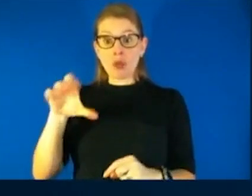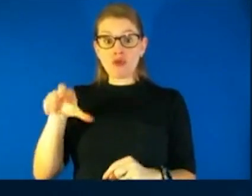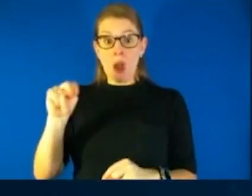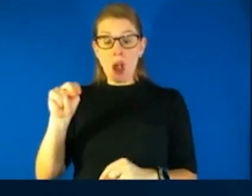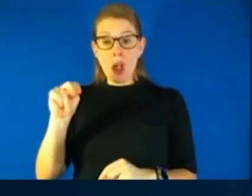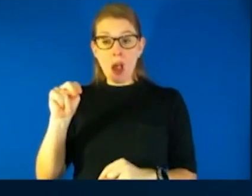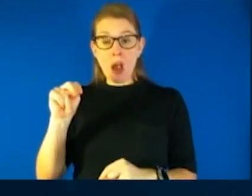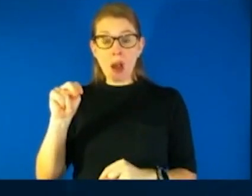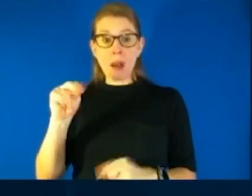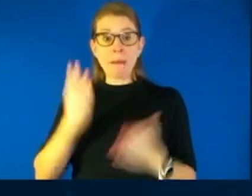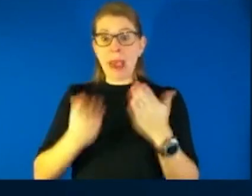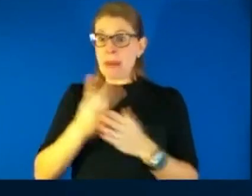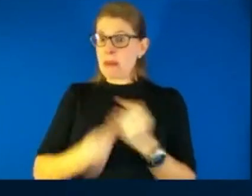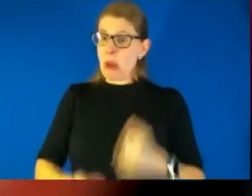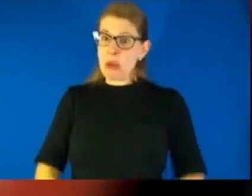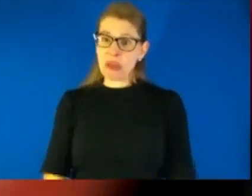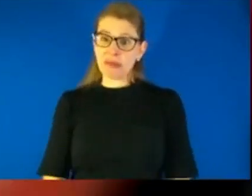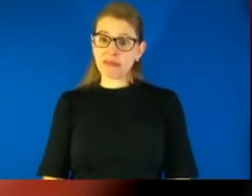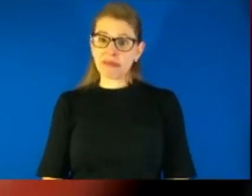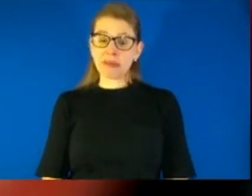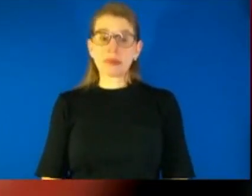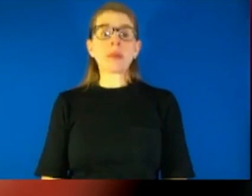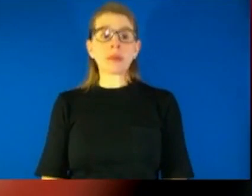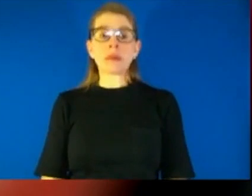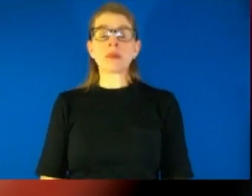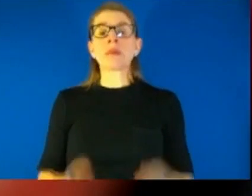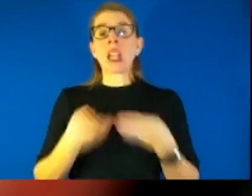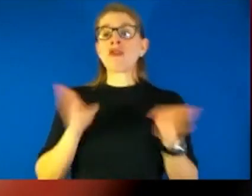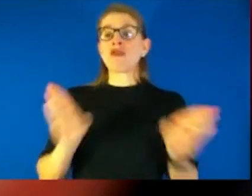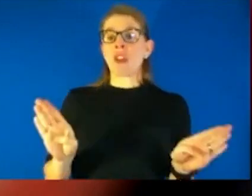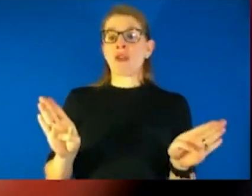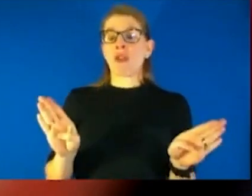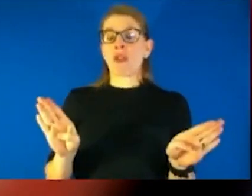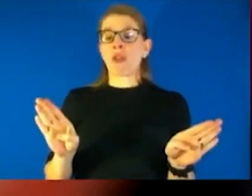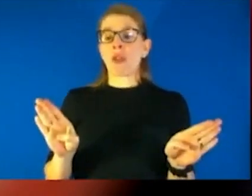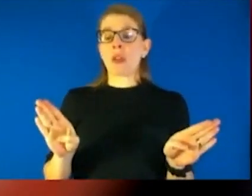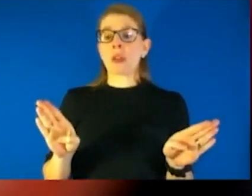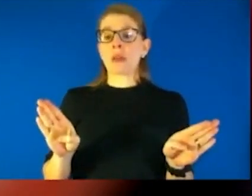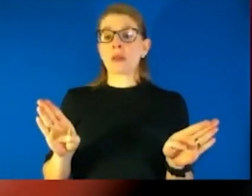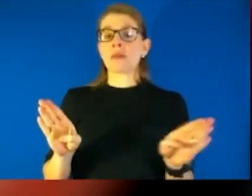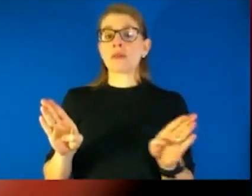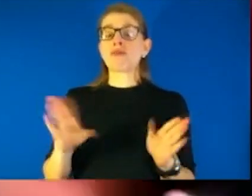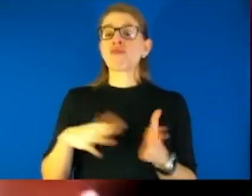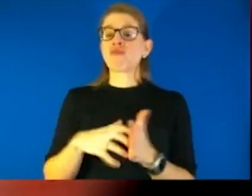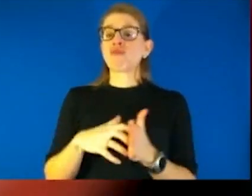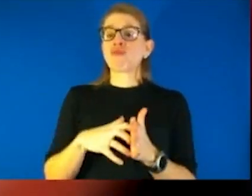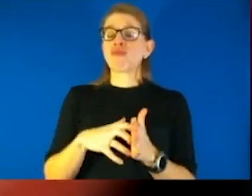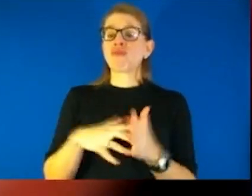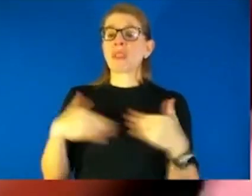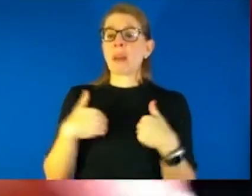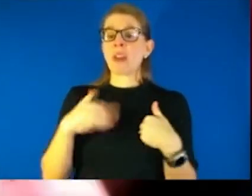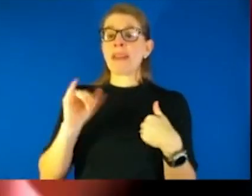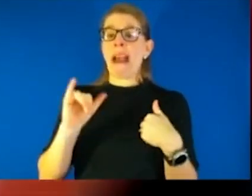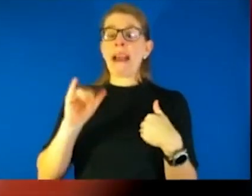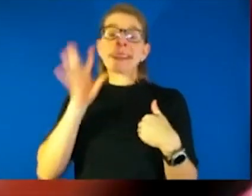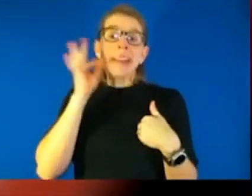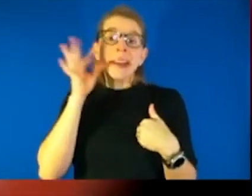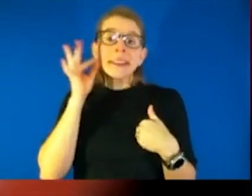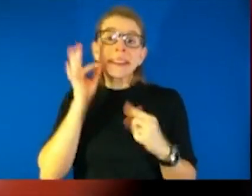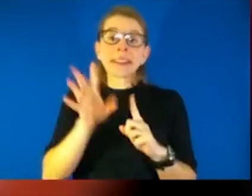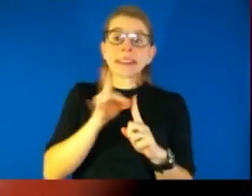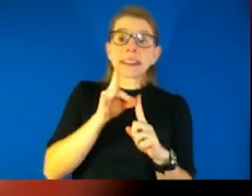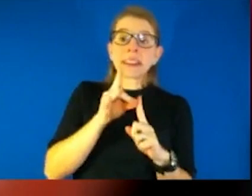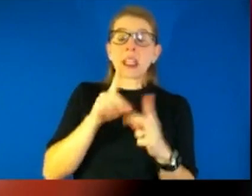maybe both. Okay, in general, we know they are highly susceptible animals like cats, like